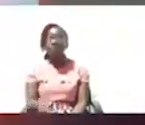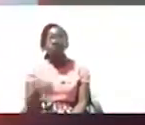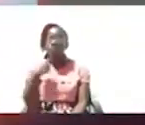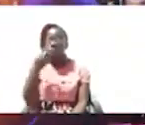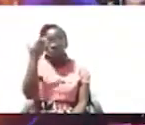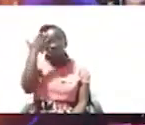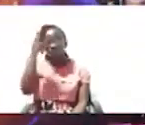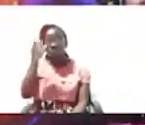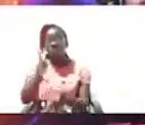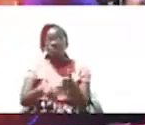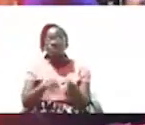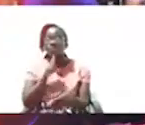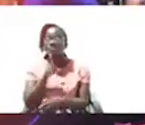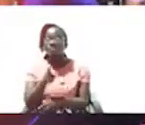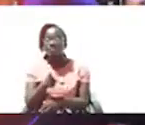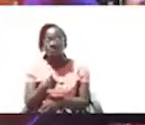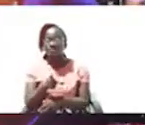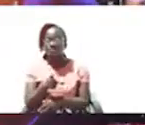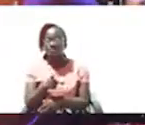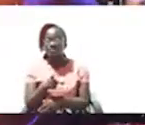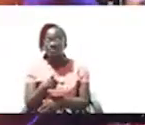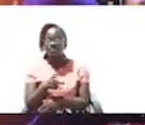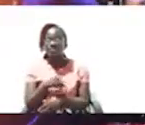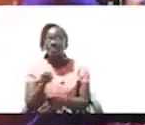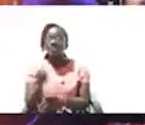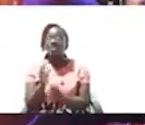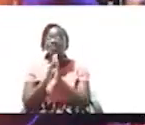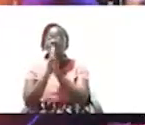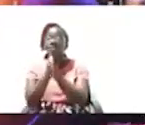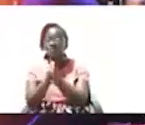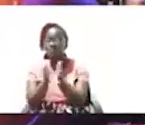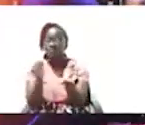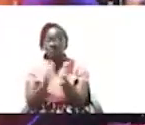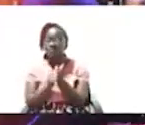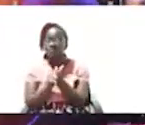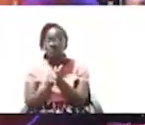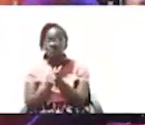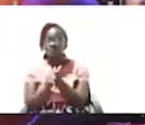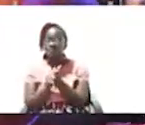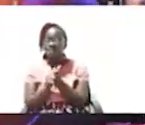Gentleman who didn't know what he was talking about. He was asking,